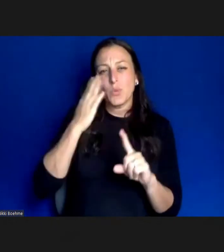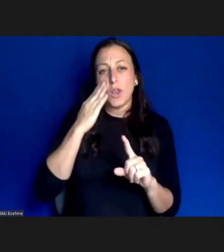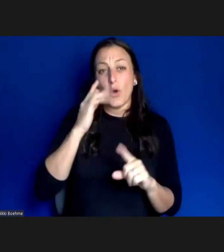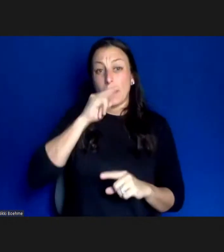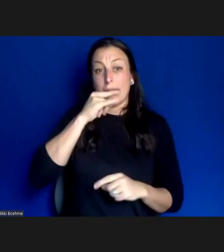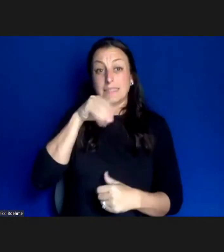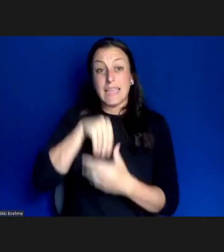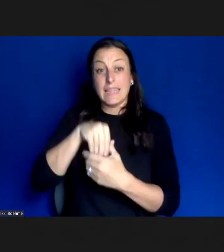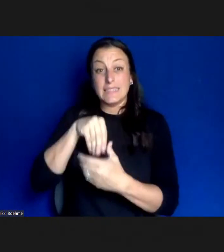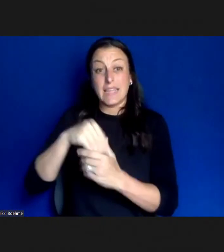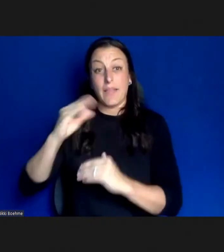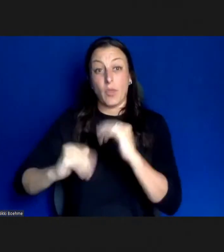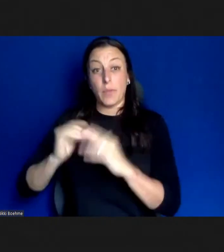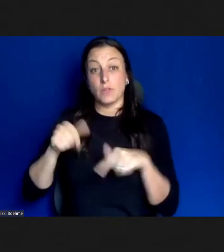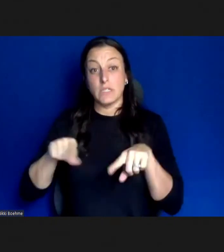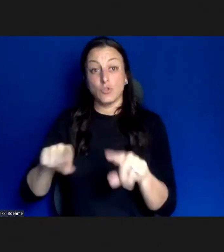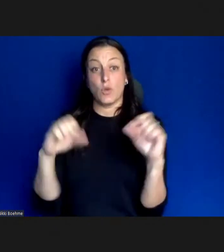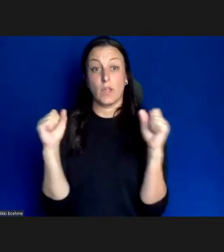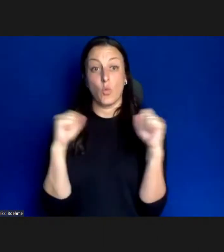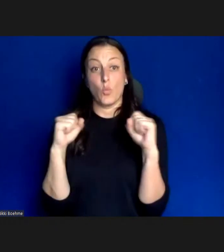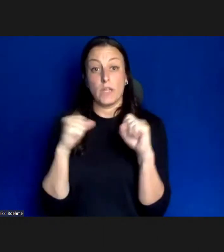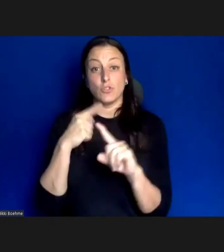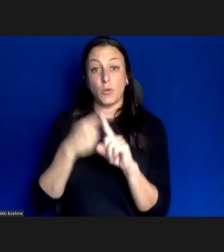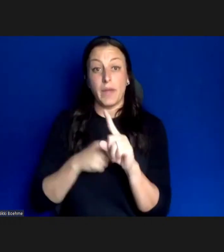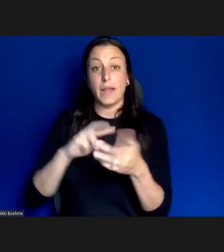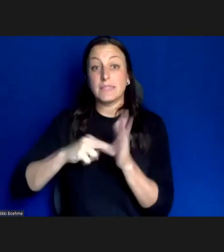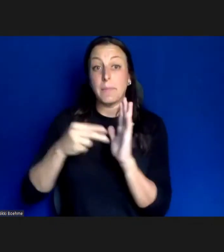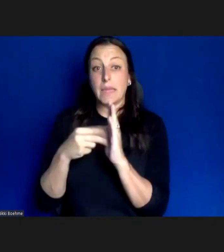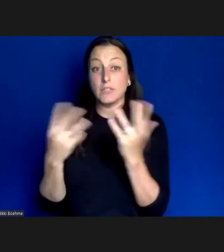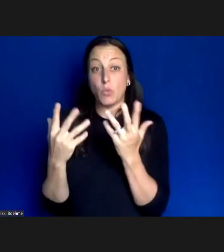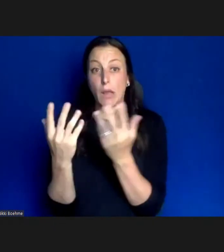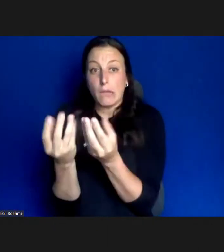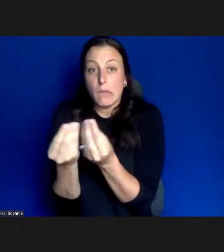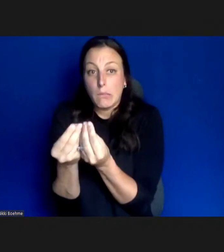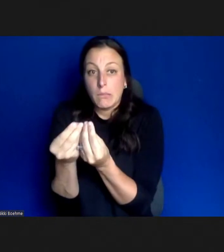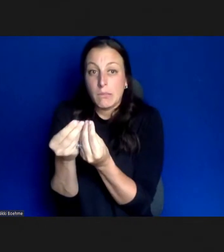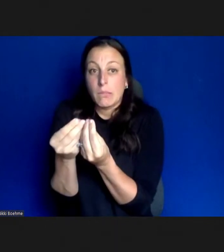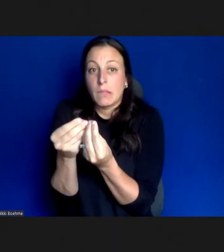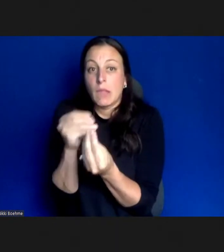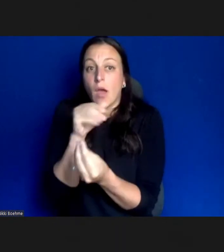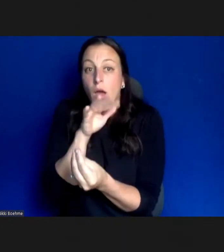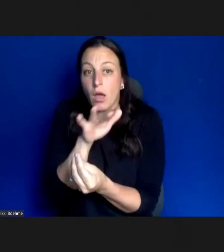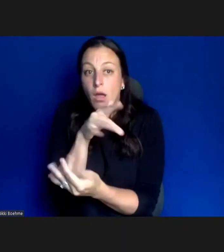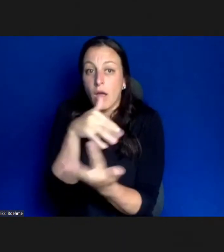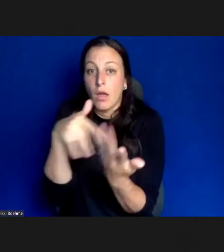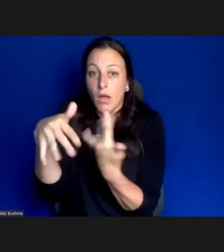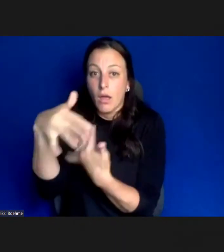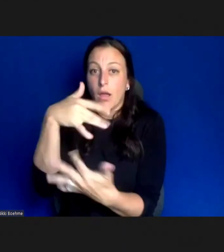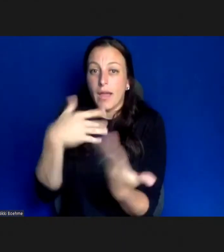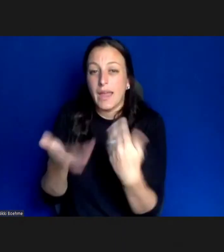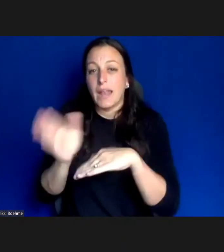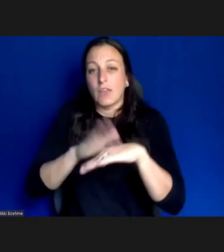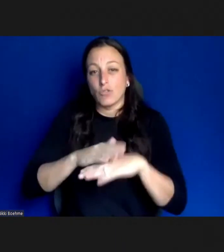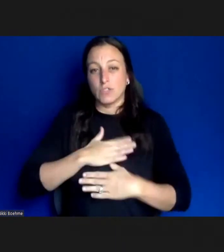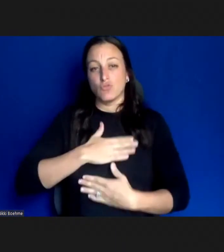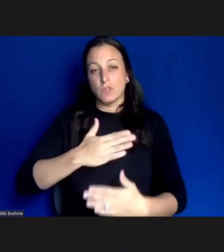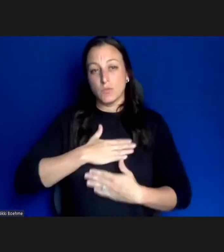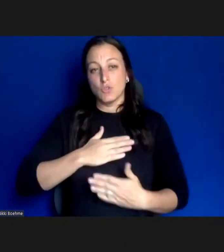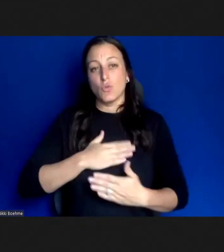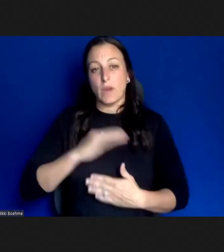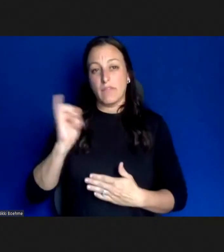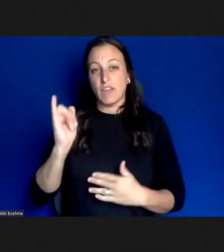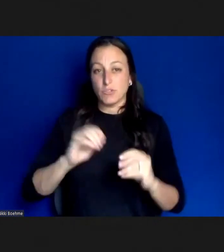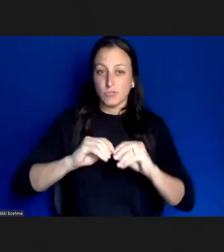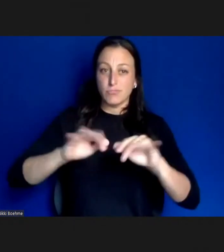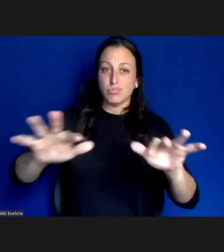leads to a lot of sharing of spaces and increased respiratory infections. There is